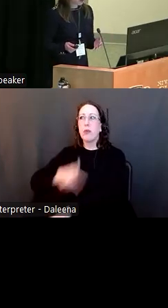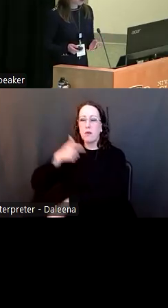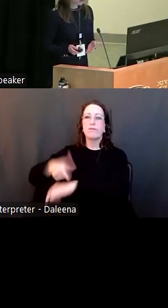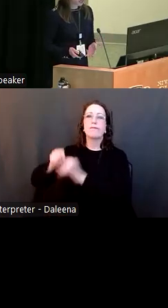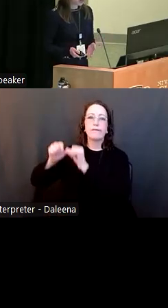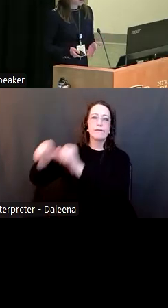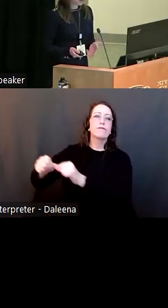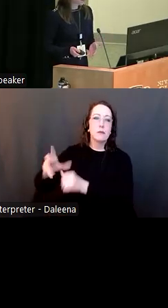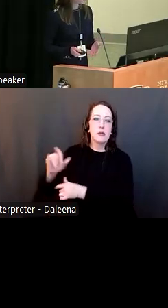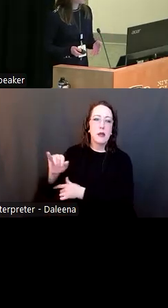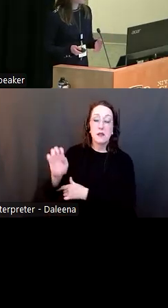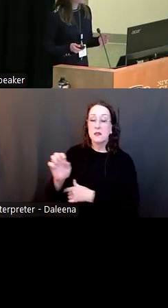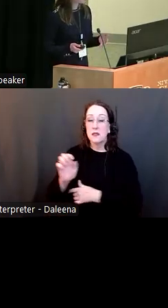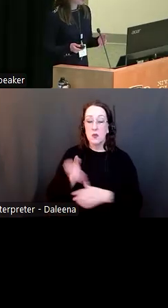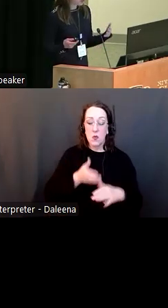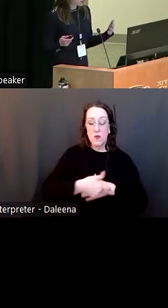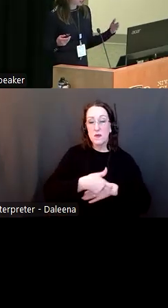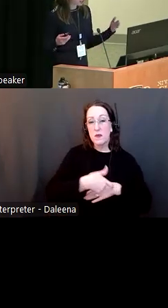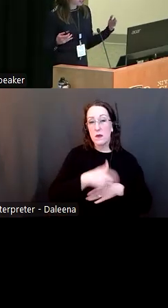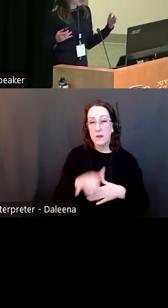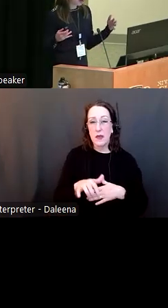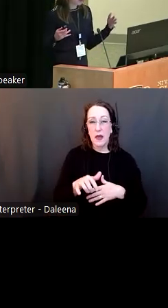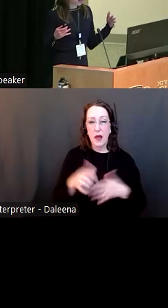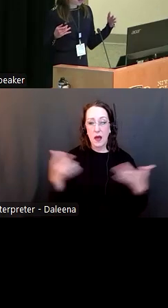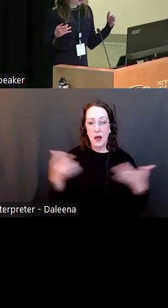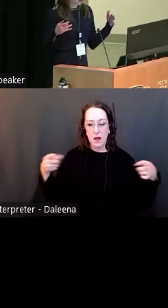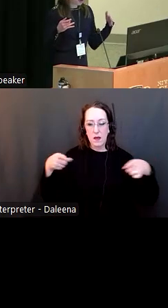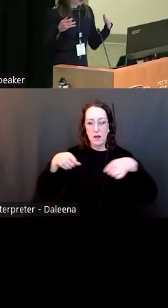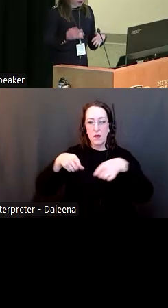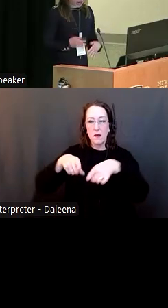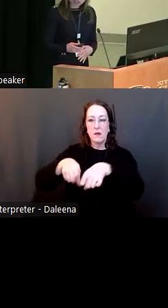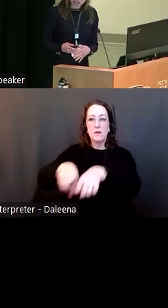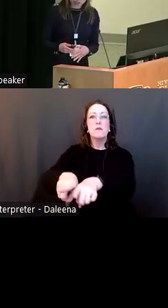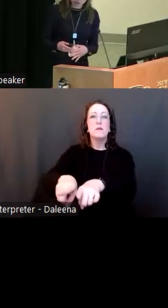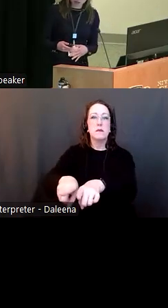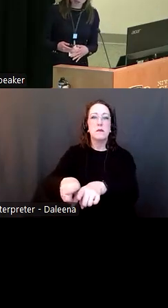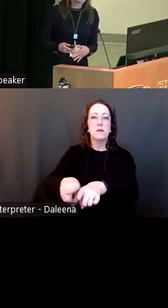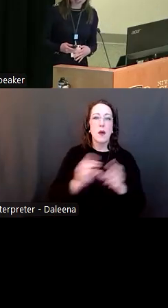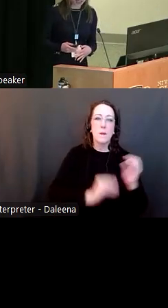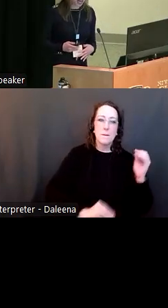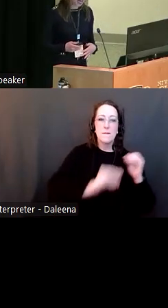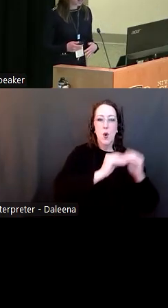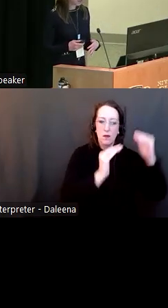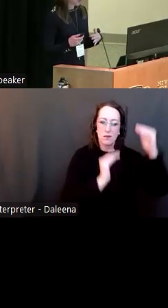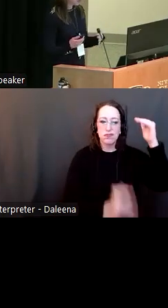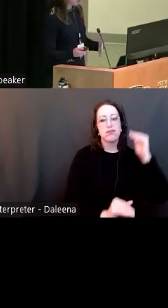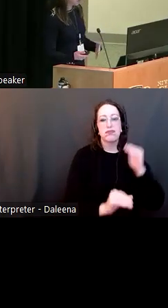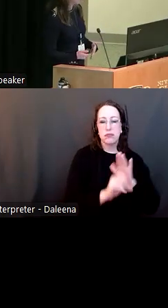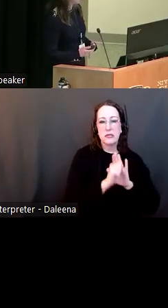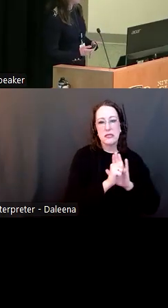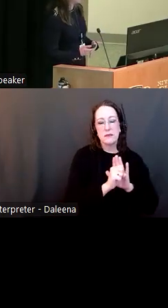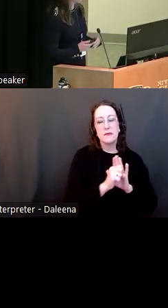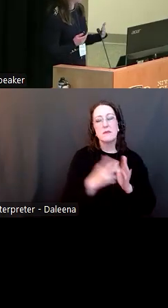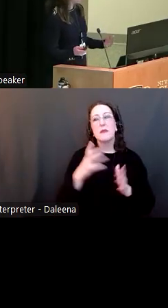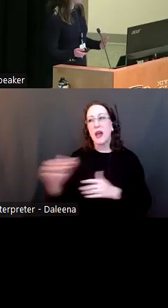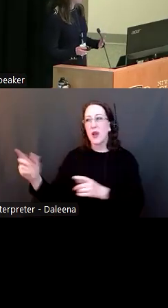However, over time, the convergence of greater negative symptom severity and worse